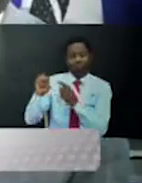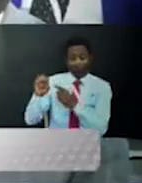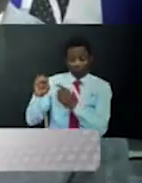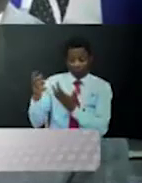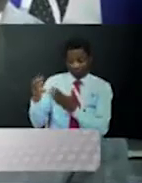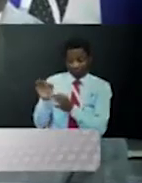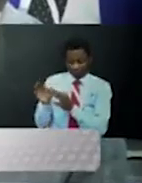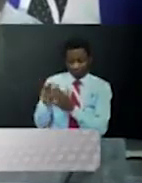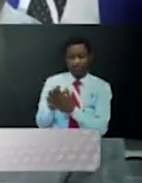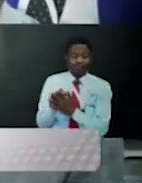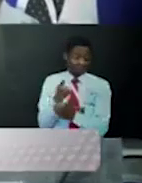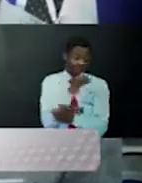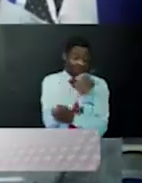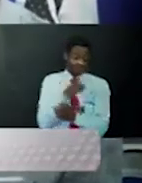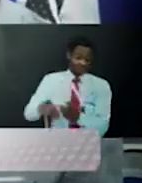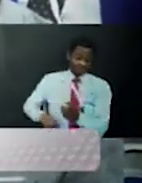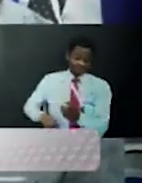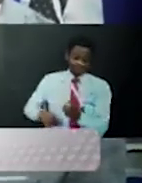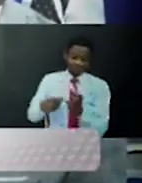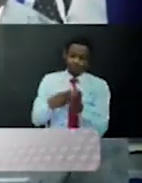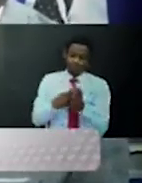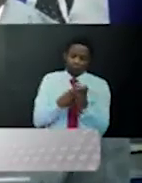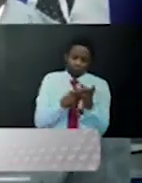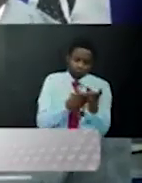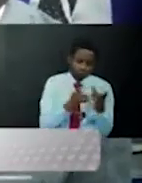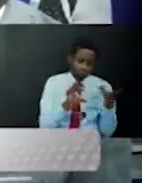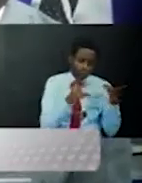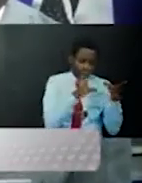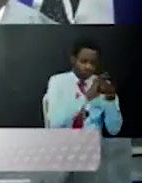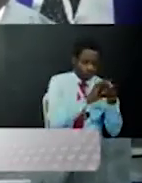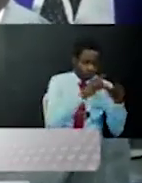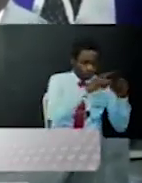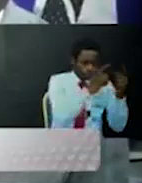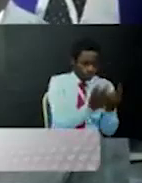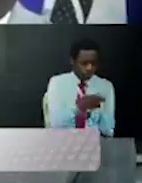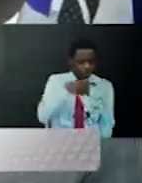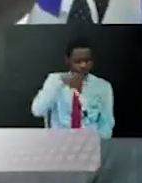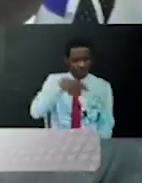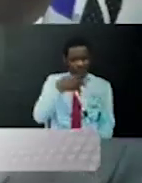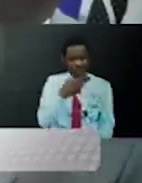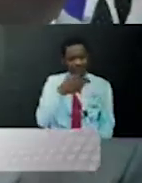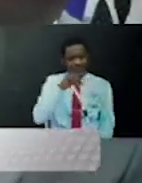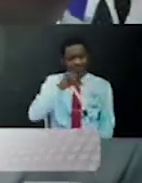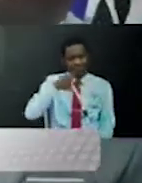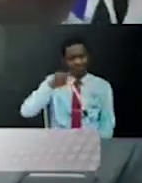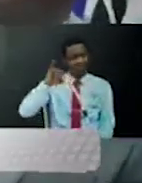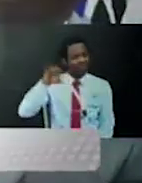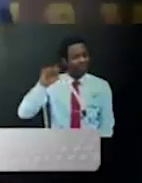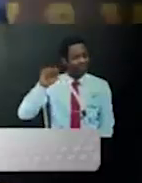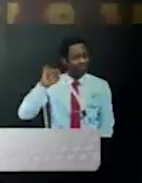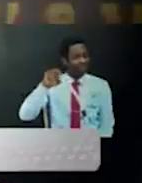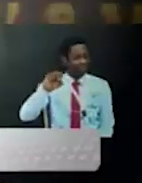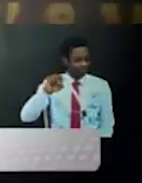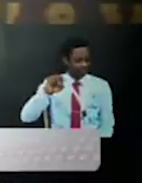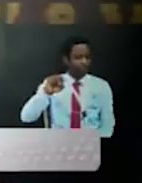Philistines. Then they were going to battle Israel. And David volunteered to be part of the